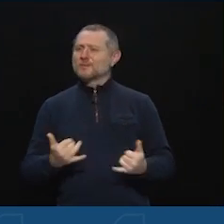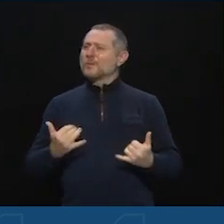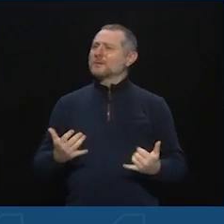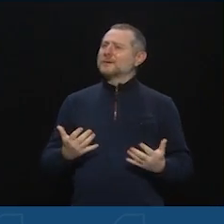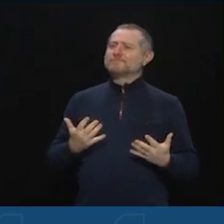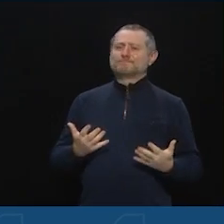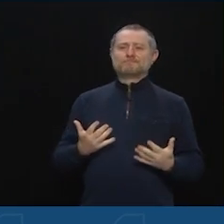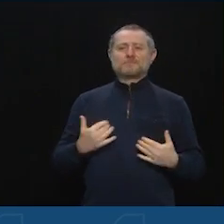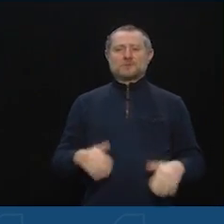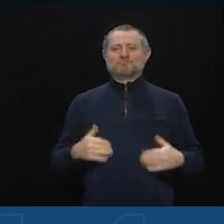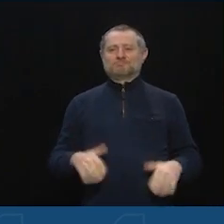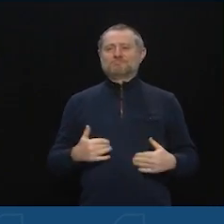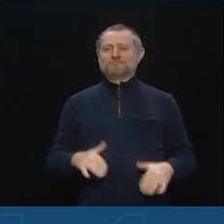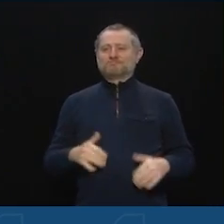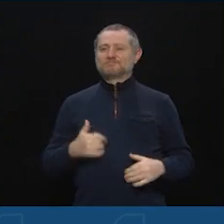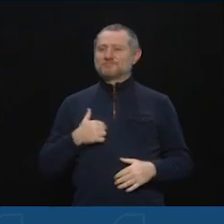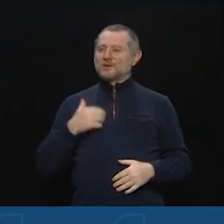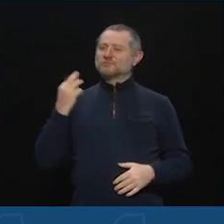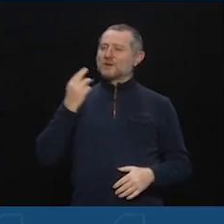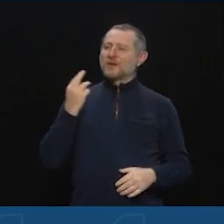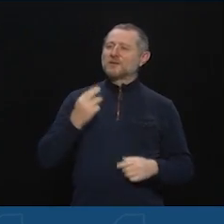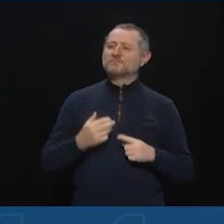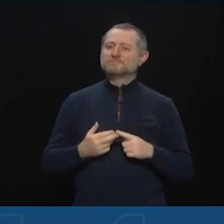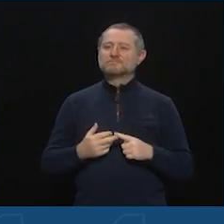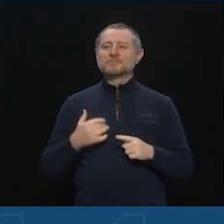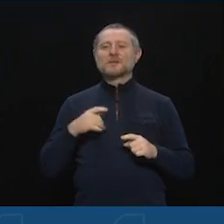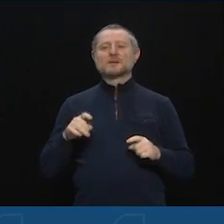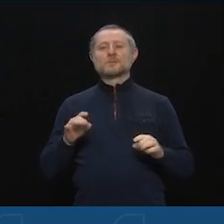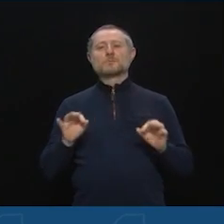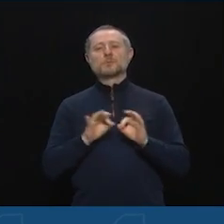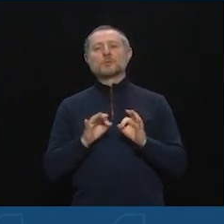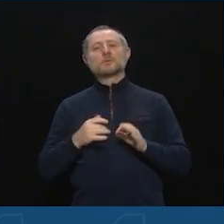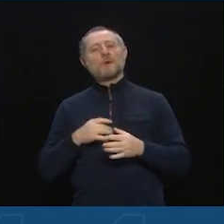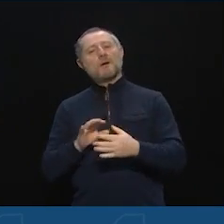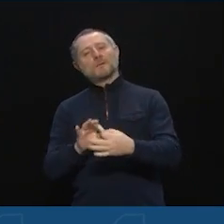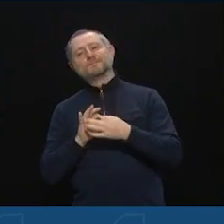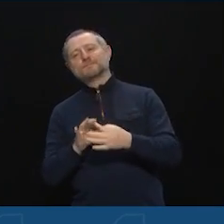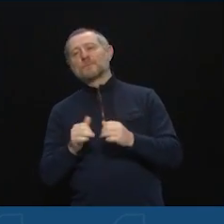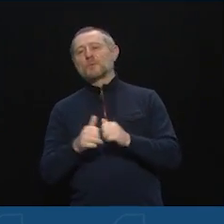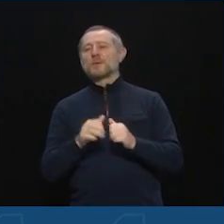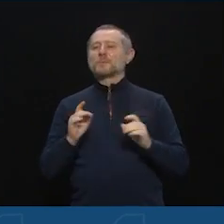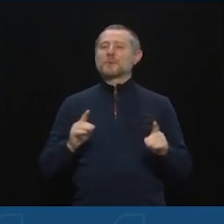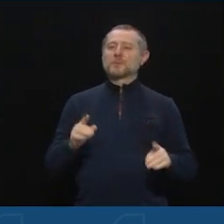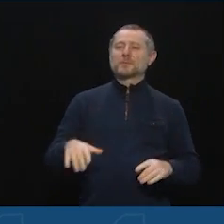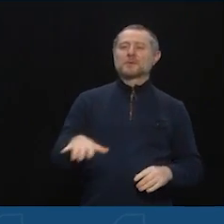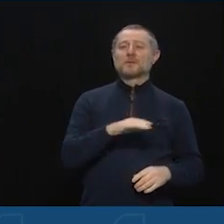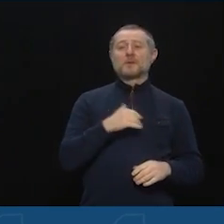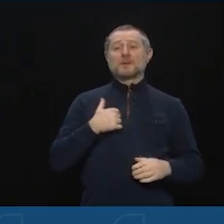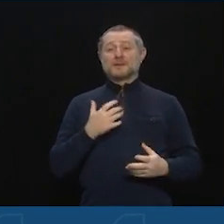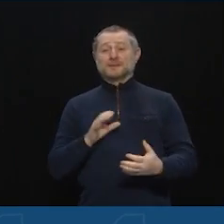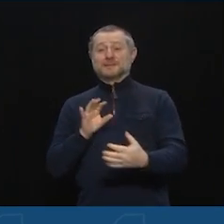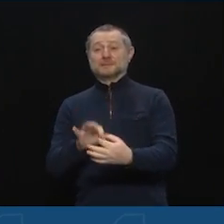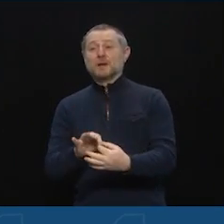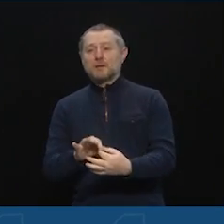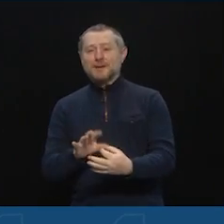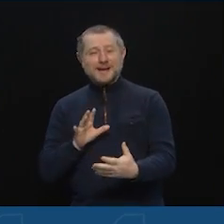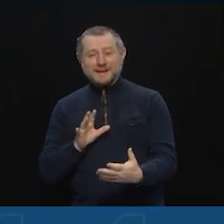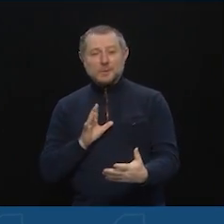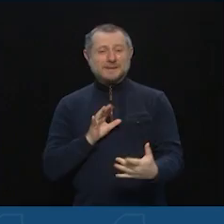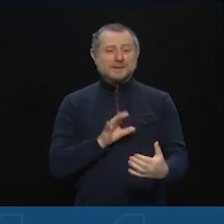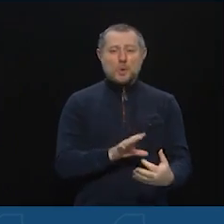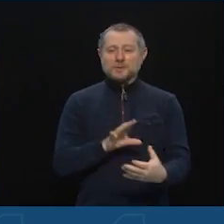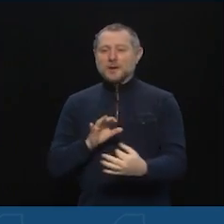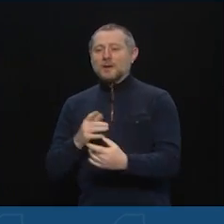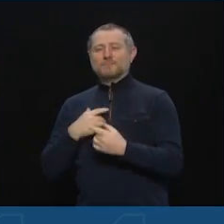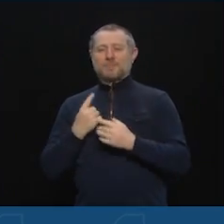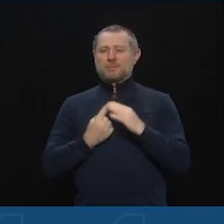we realize how important human connections are. Because once you're denied something, once it's gone from you, once you're in isolation in